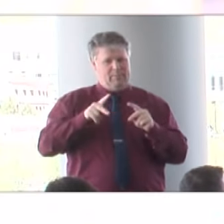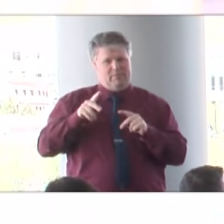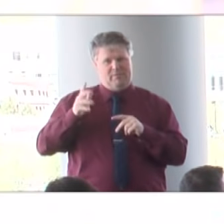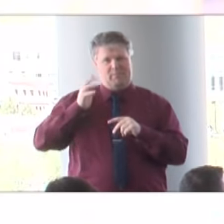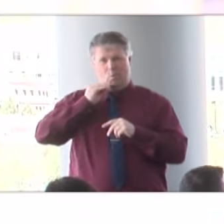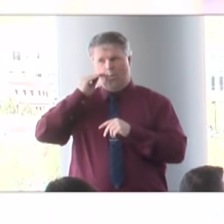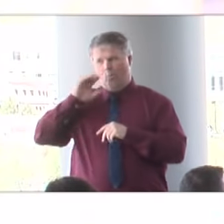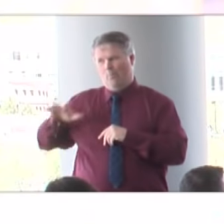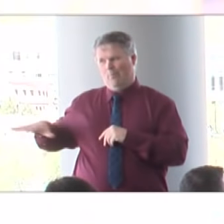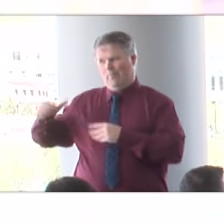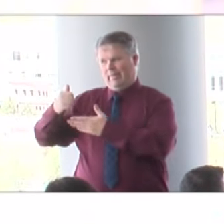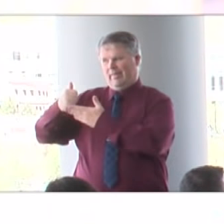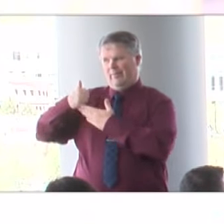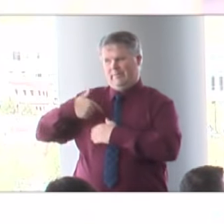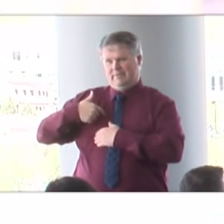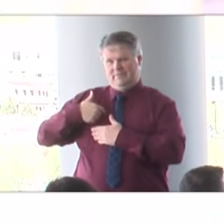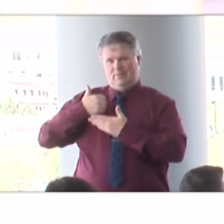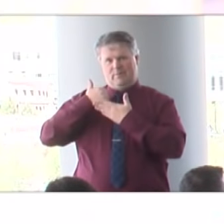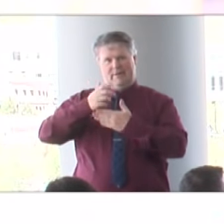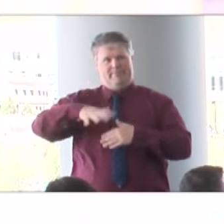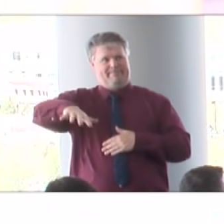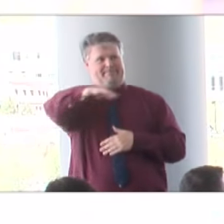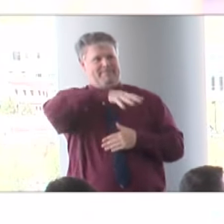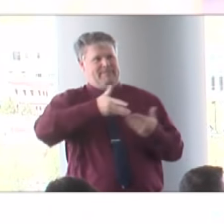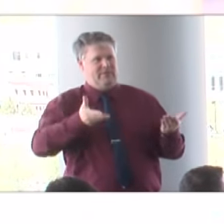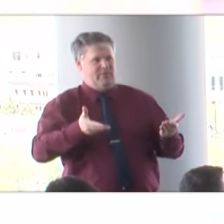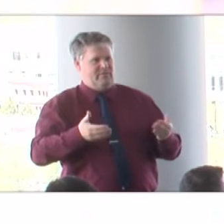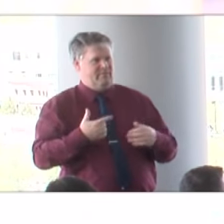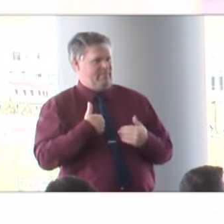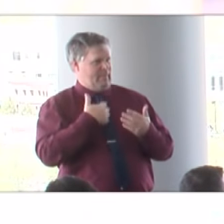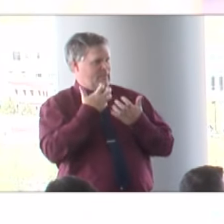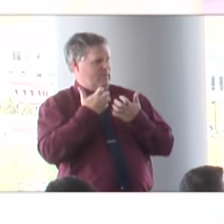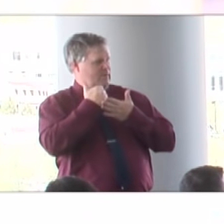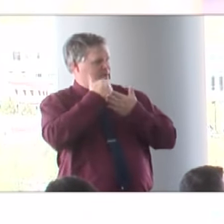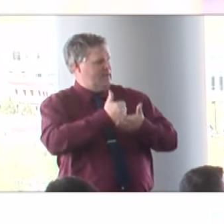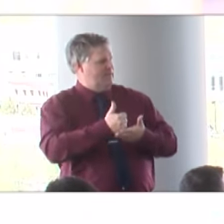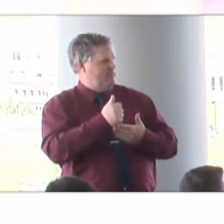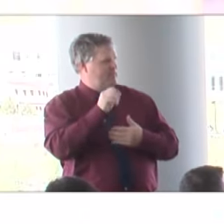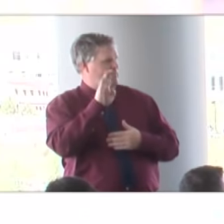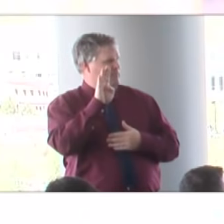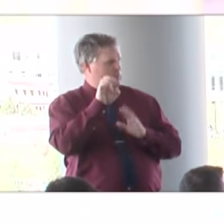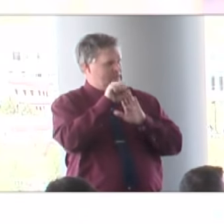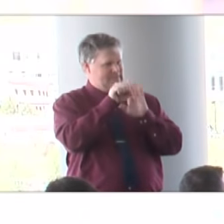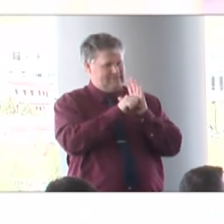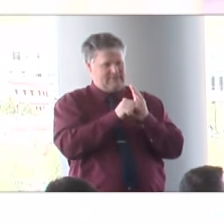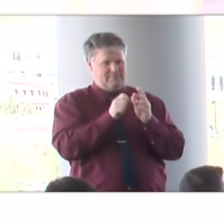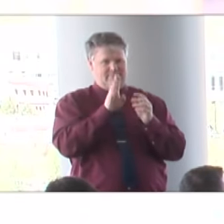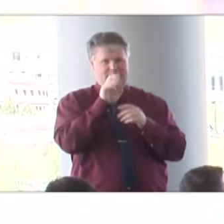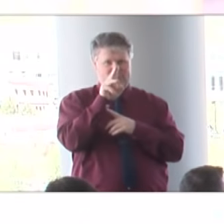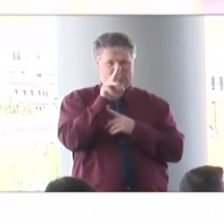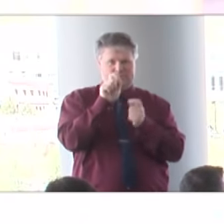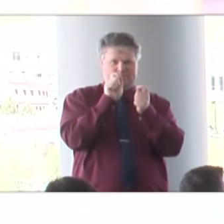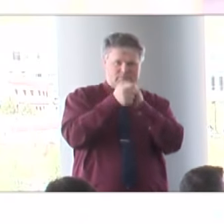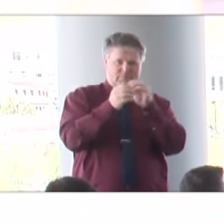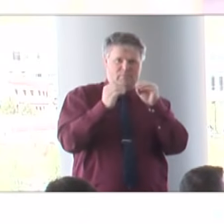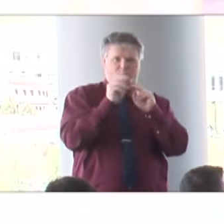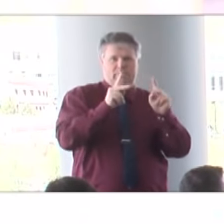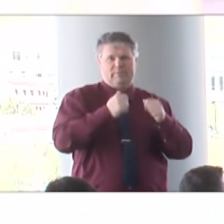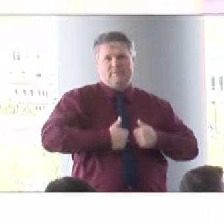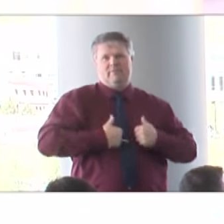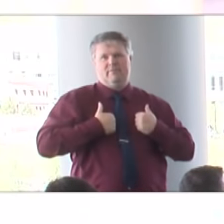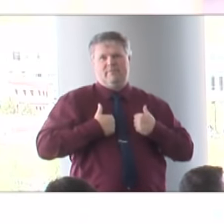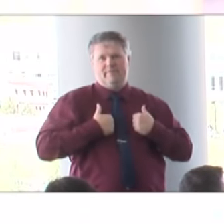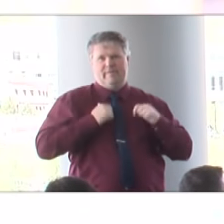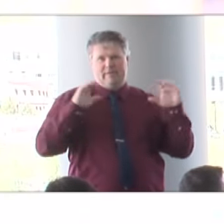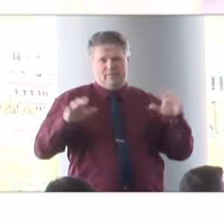helped me did for me. I want to help Boise State change more people's lives. I want to do